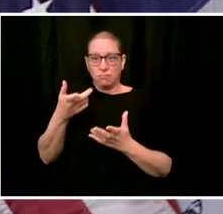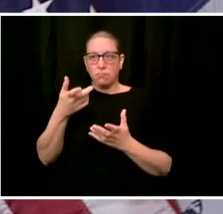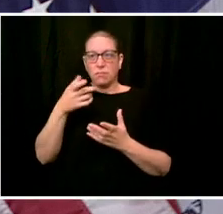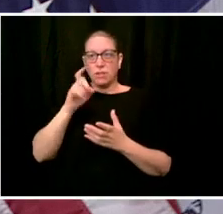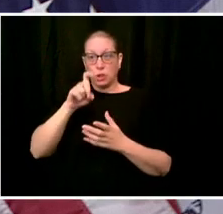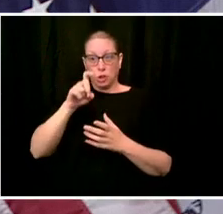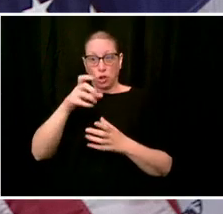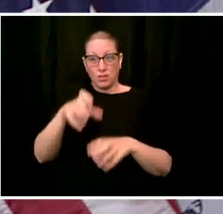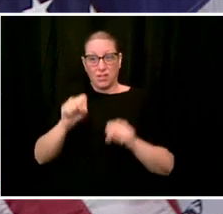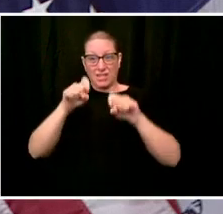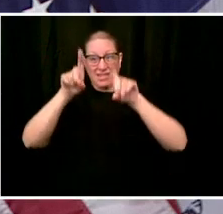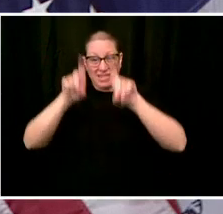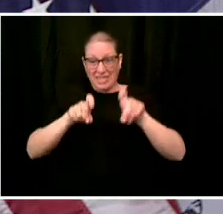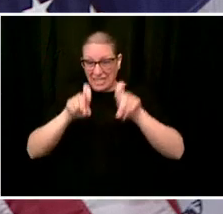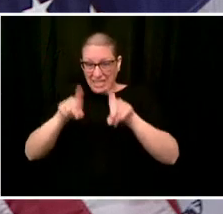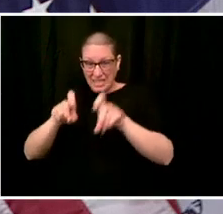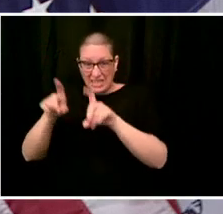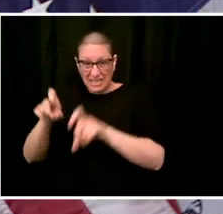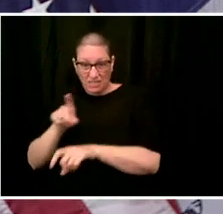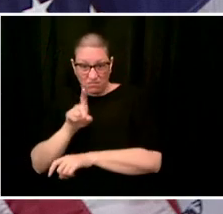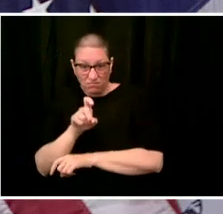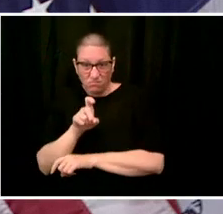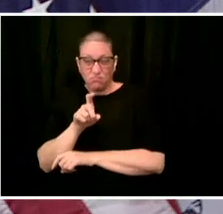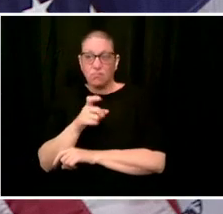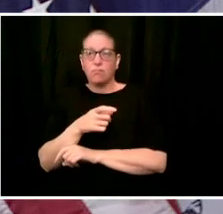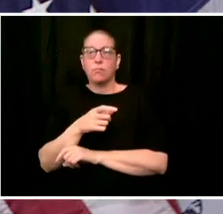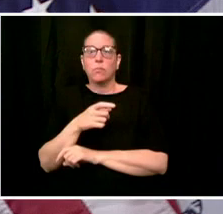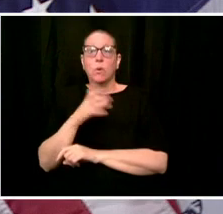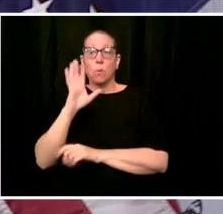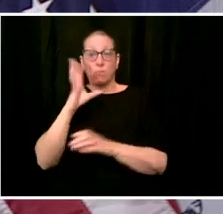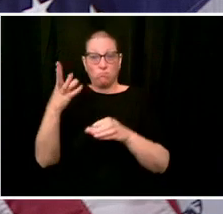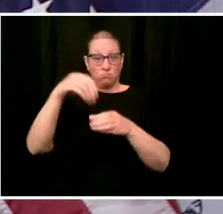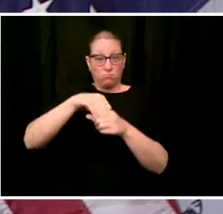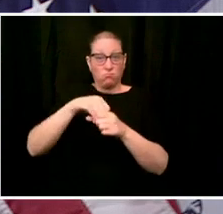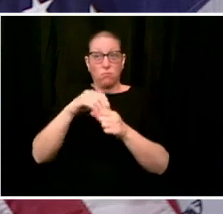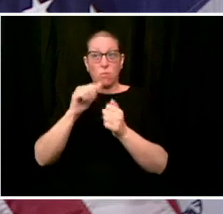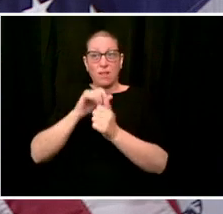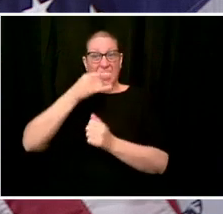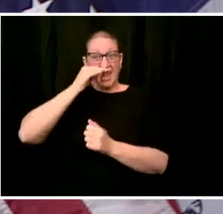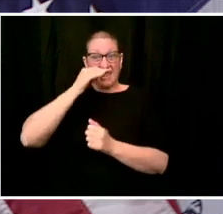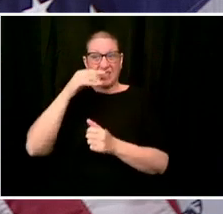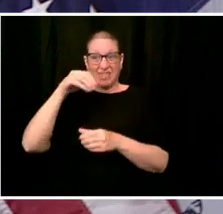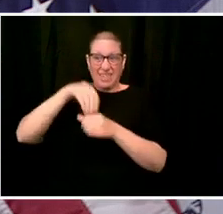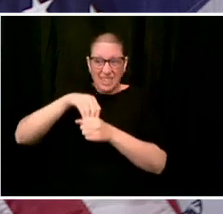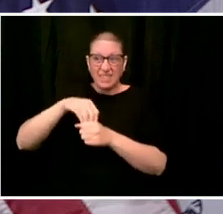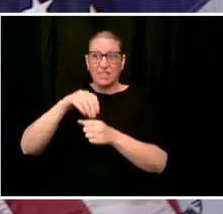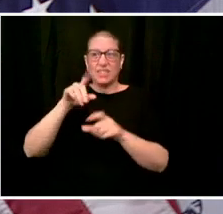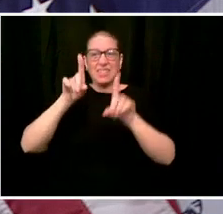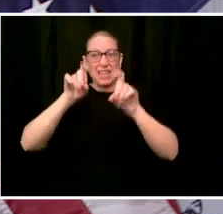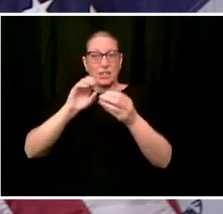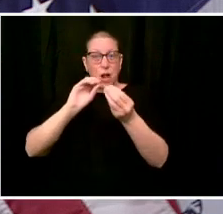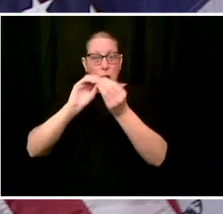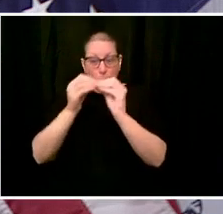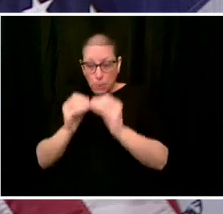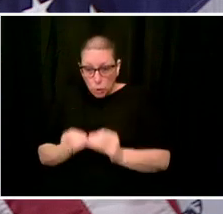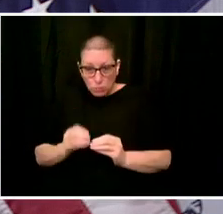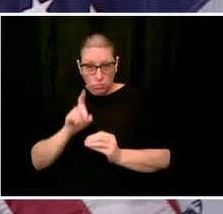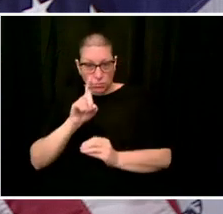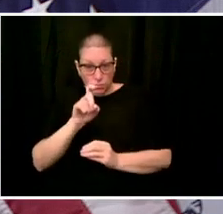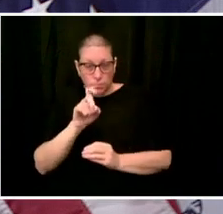So let me go to the first and then turn to Dr. Barbeau